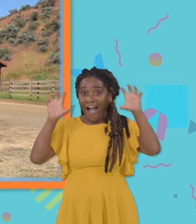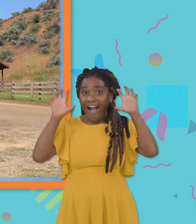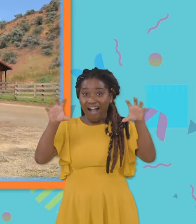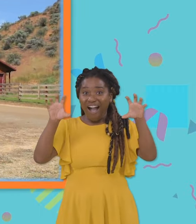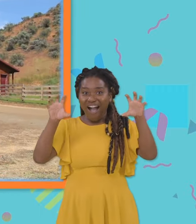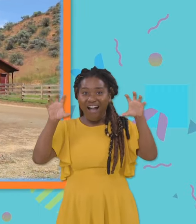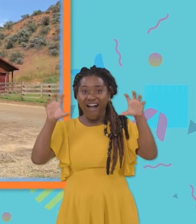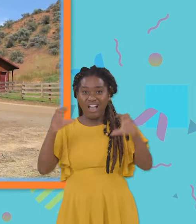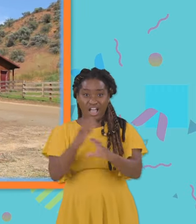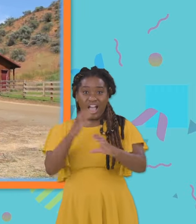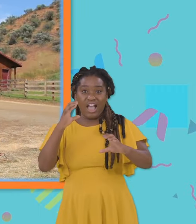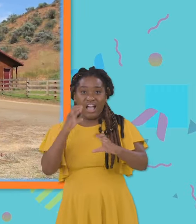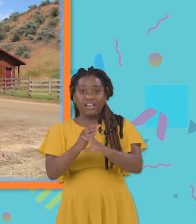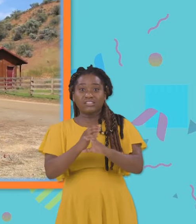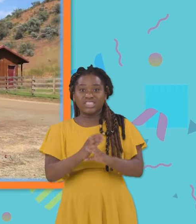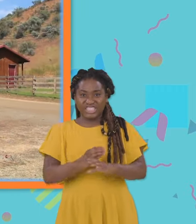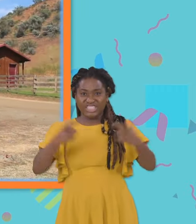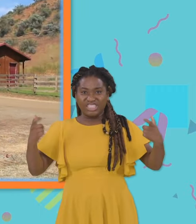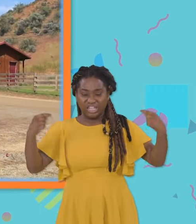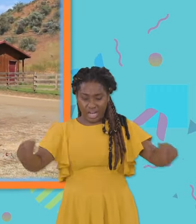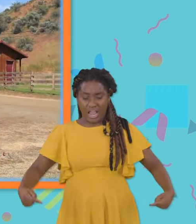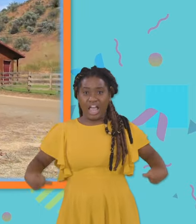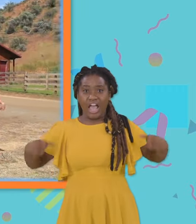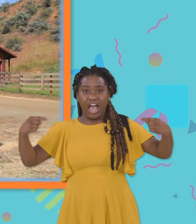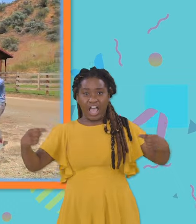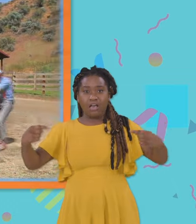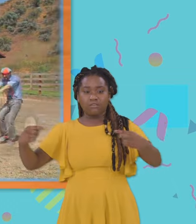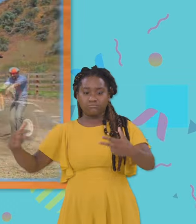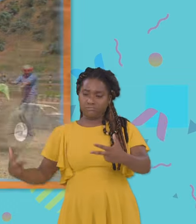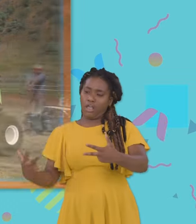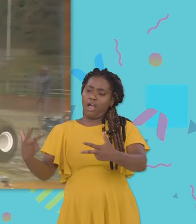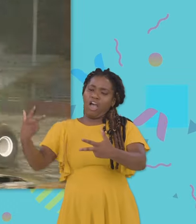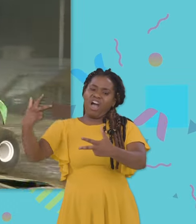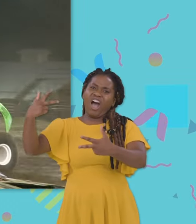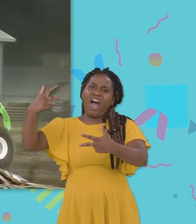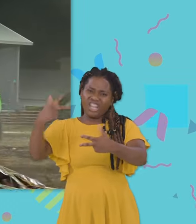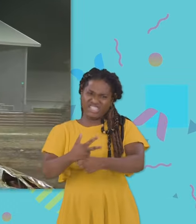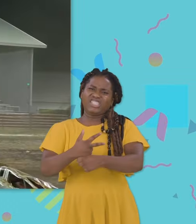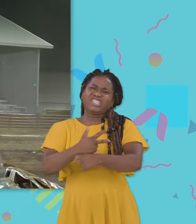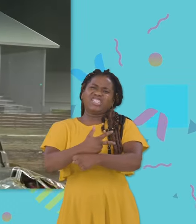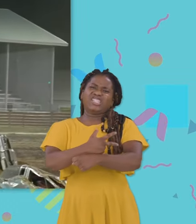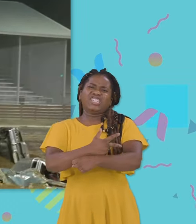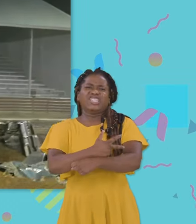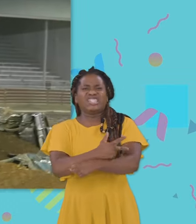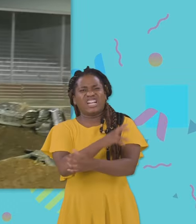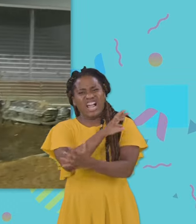Monster trucks have great big tires that crush the cars that they land on.